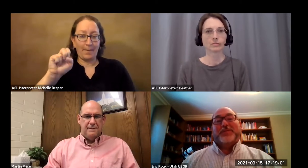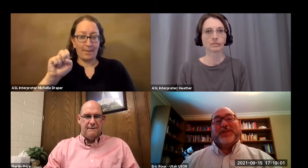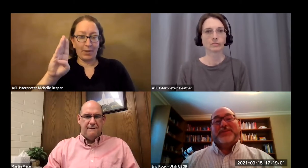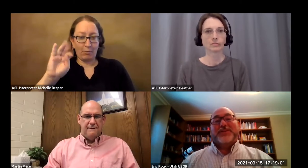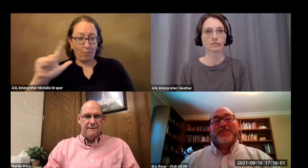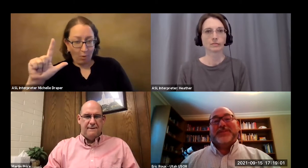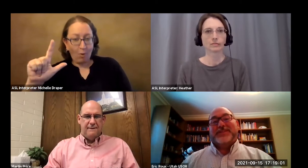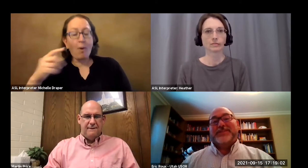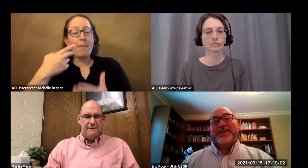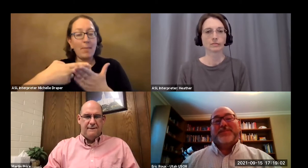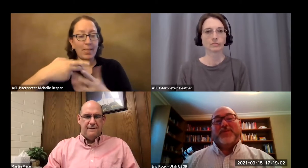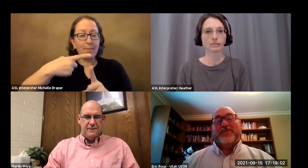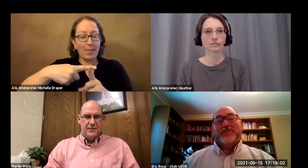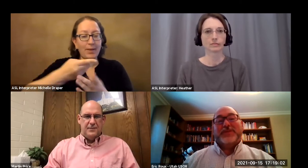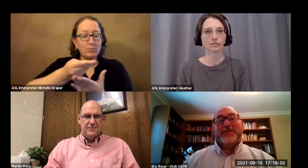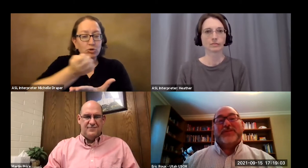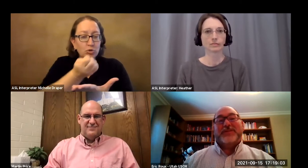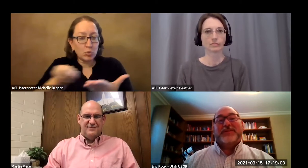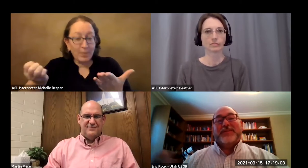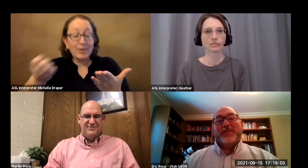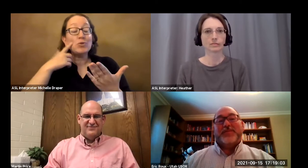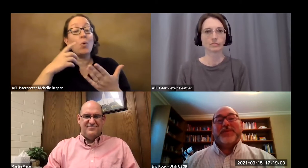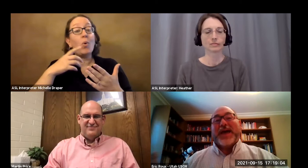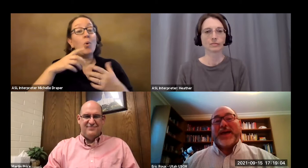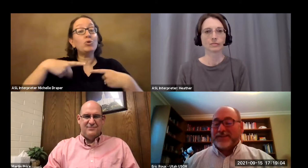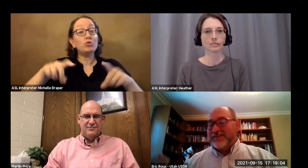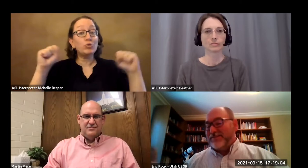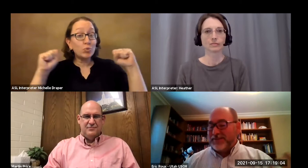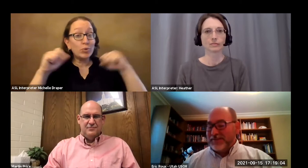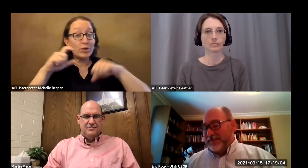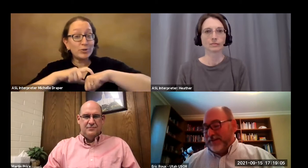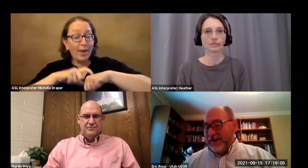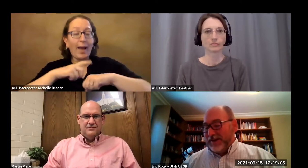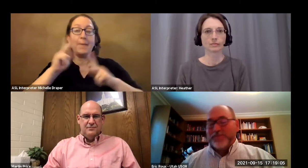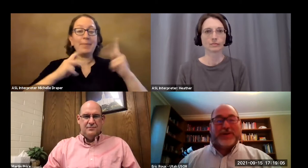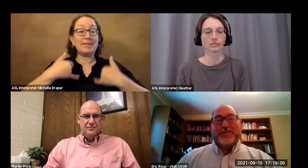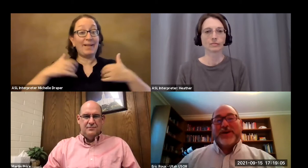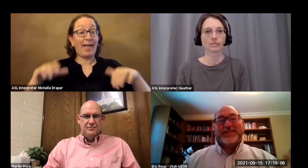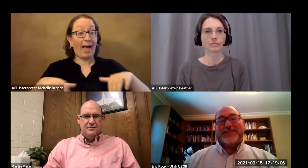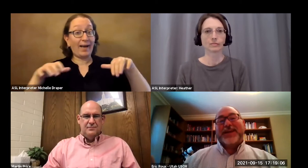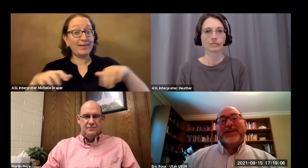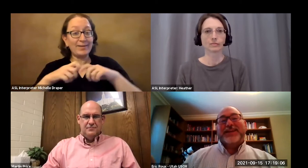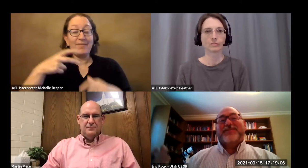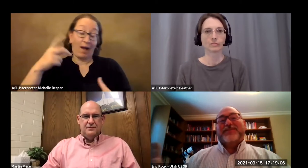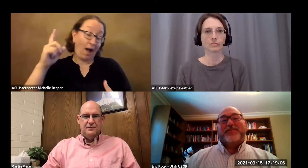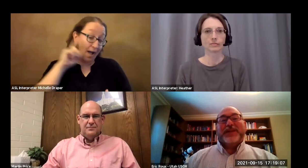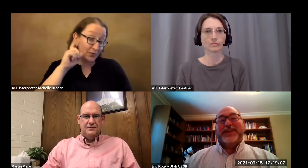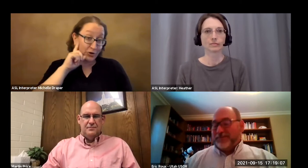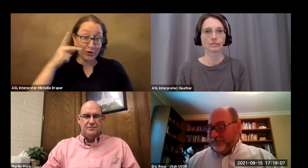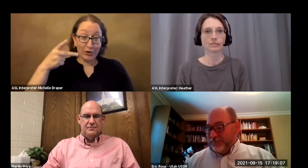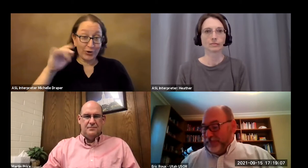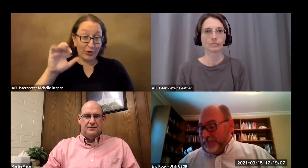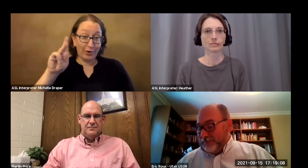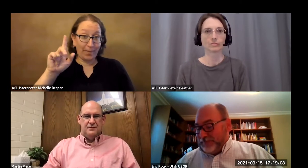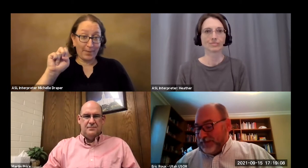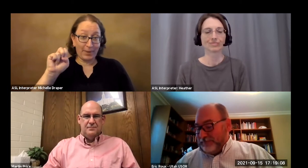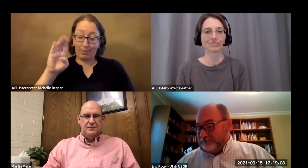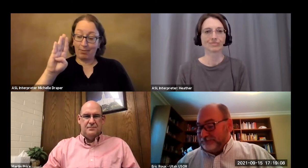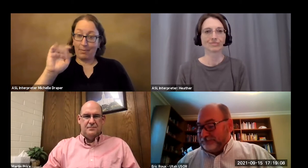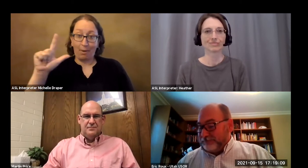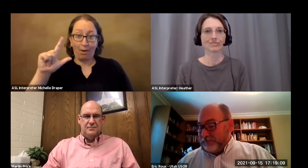do pickleball tournaments over the winter and let people be active. And I hear pickleball is exciting. I've never played it.